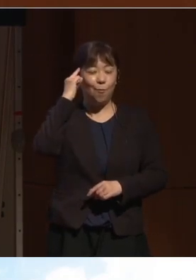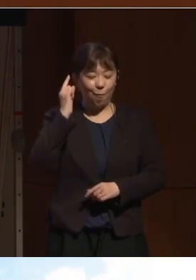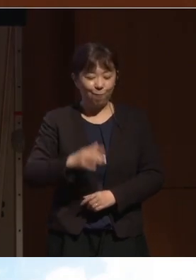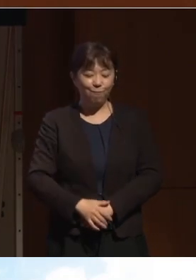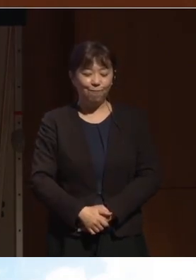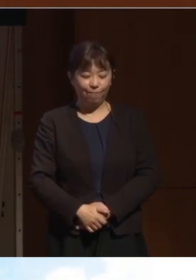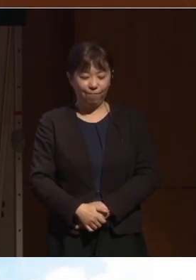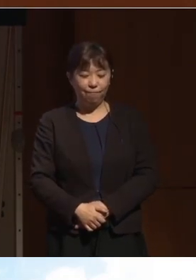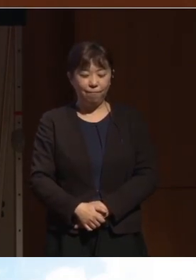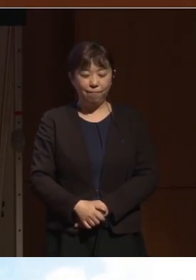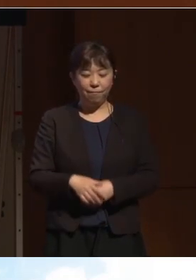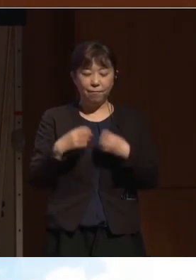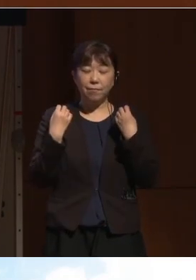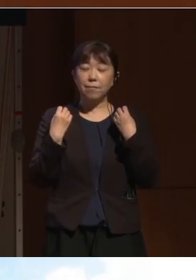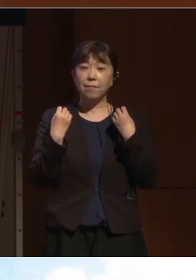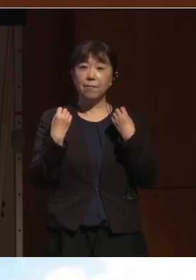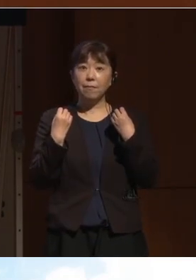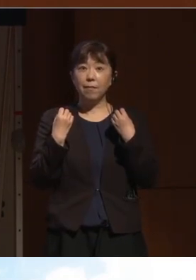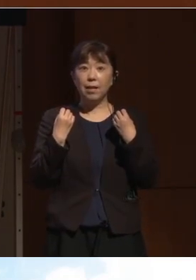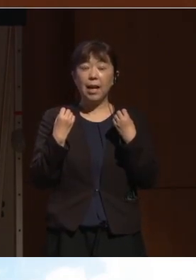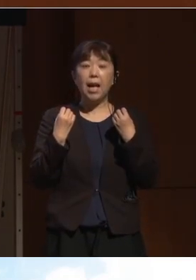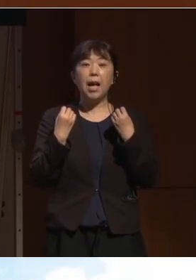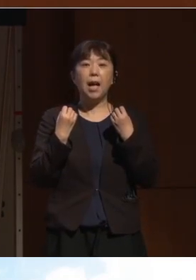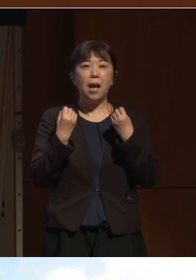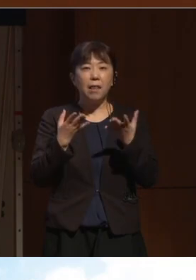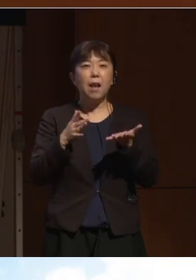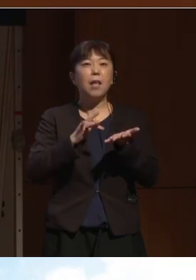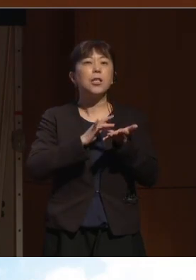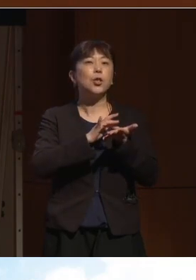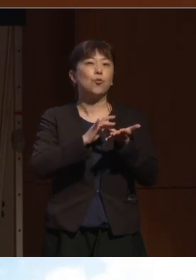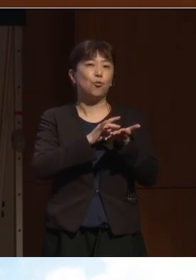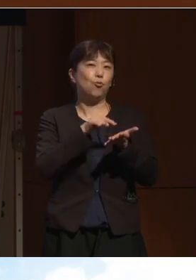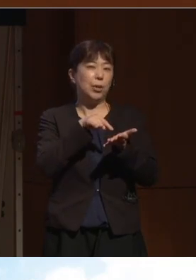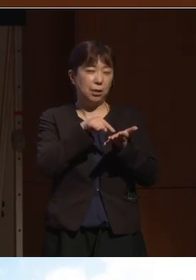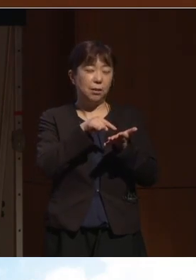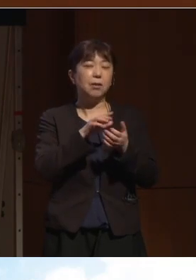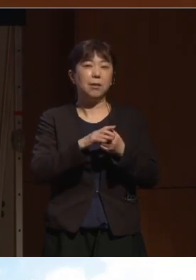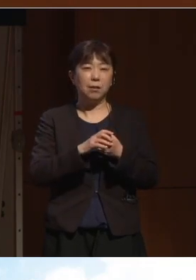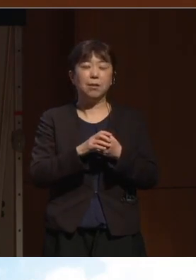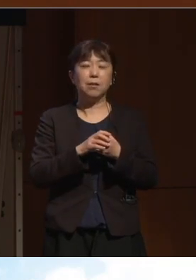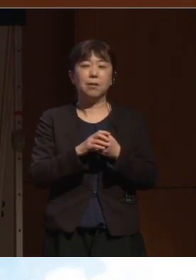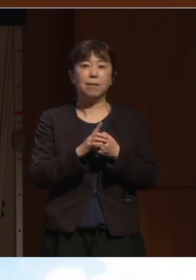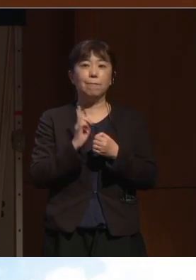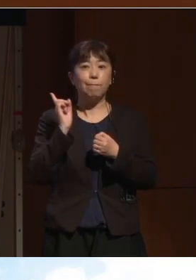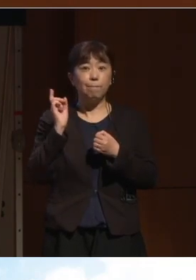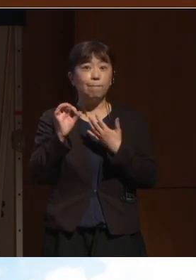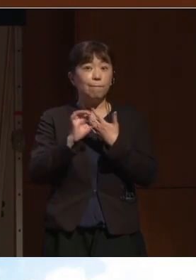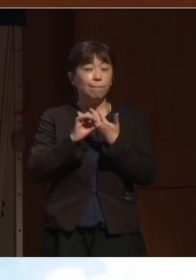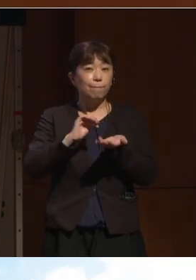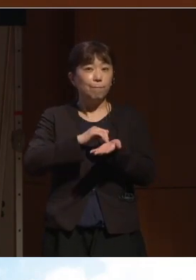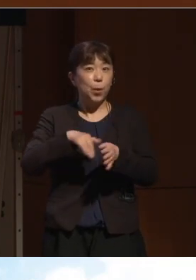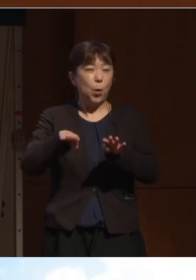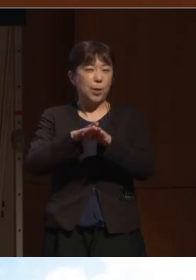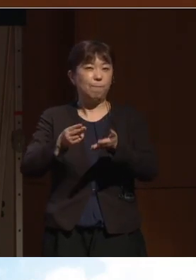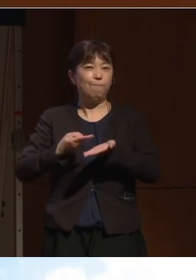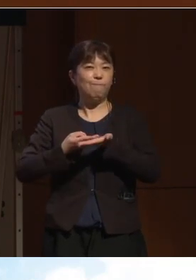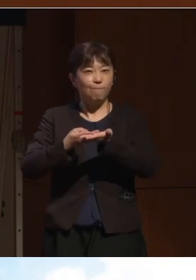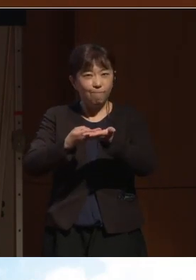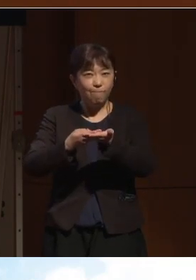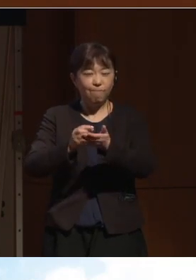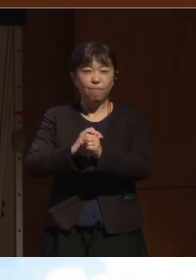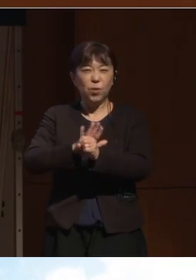drug therapies to treat people who were in hospital with severe COVID-19. And it got set up at incredible